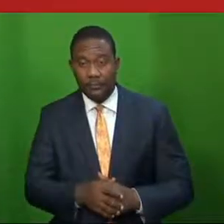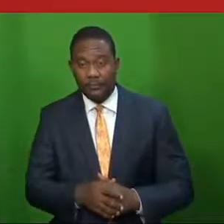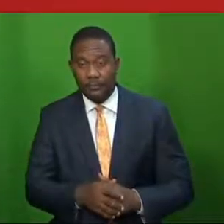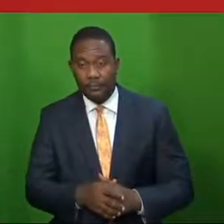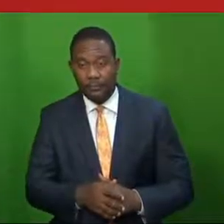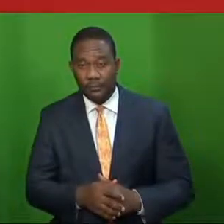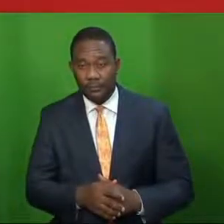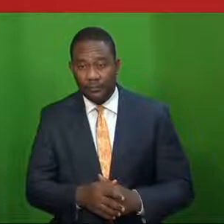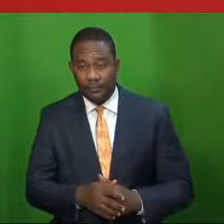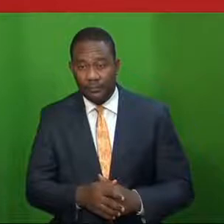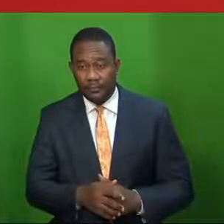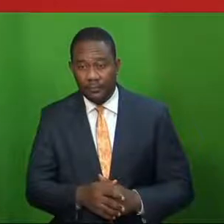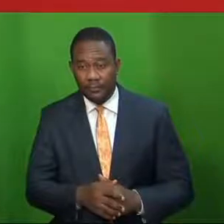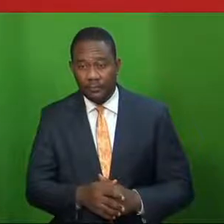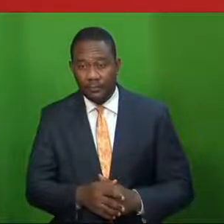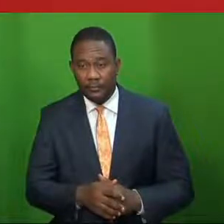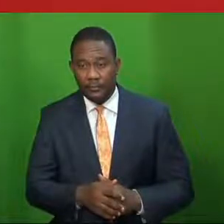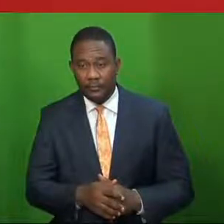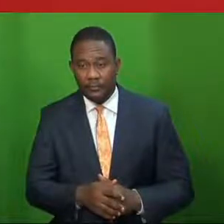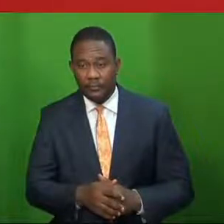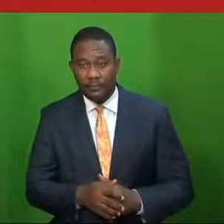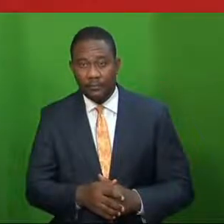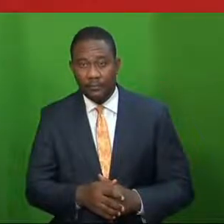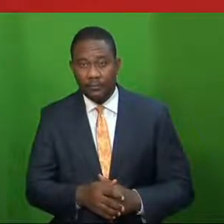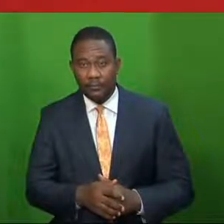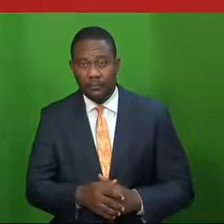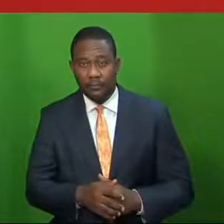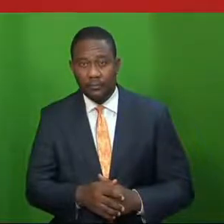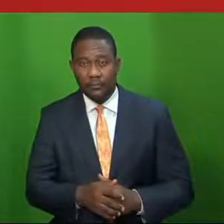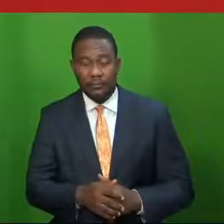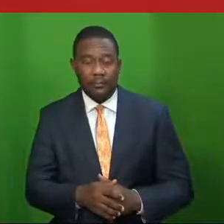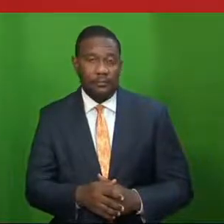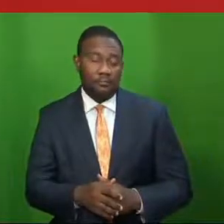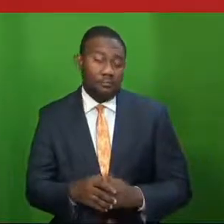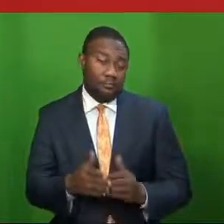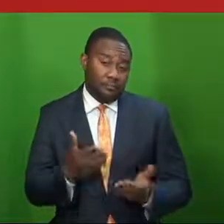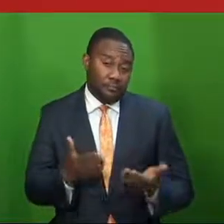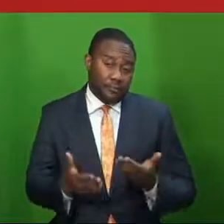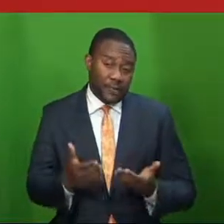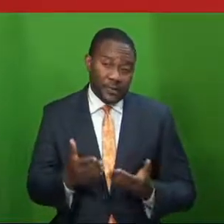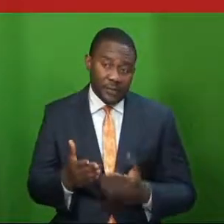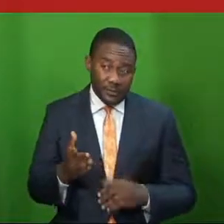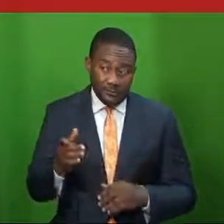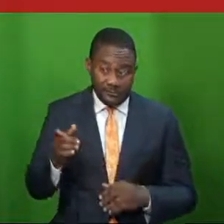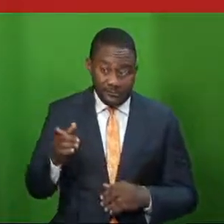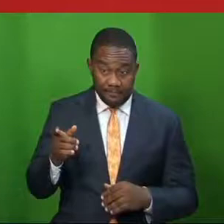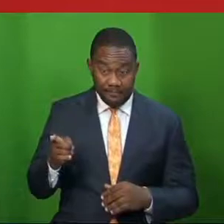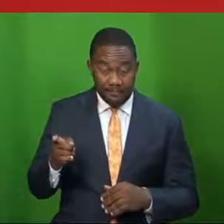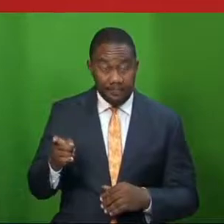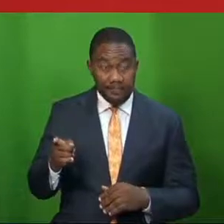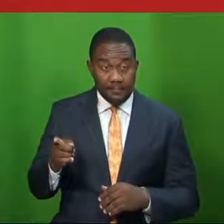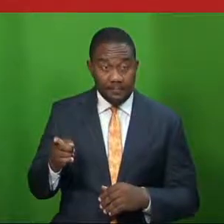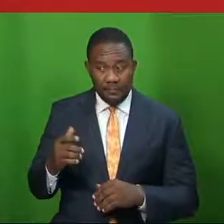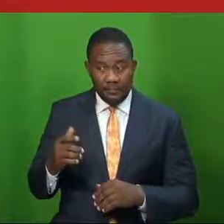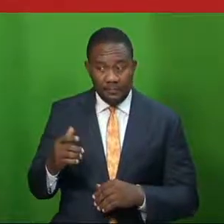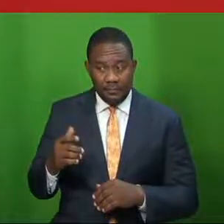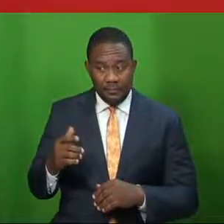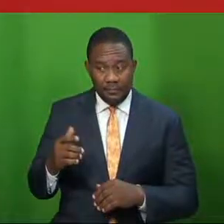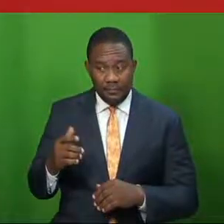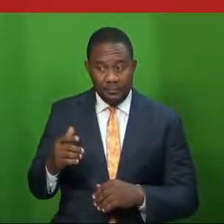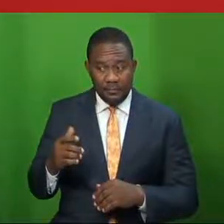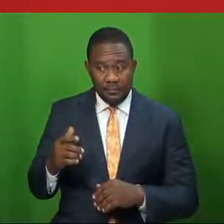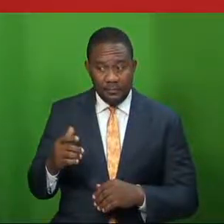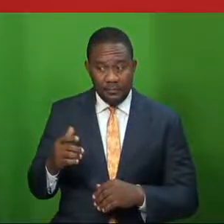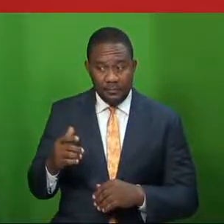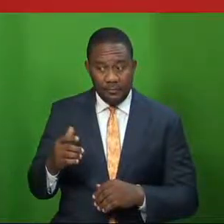I hold the view that the table office can make that construction more elegant than